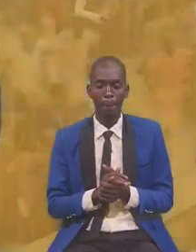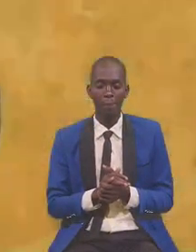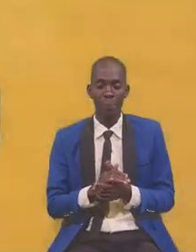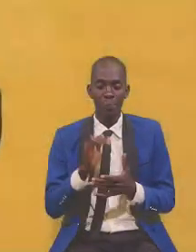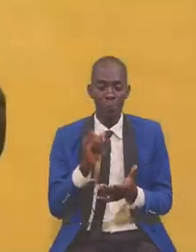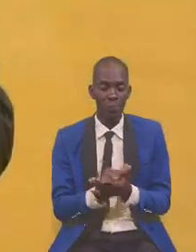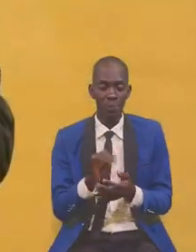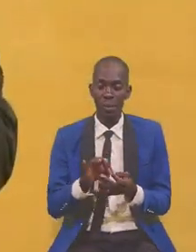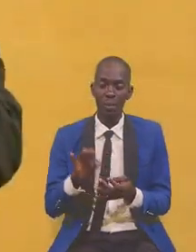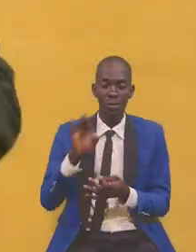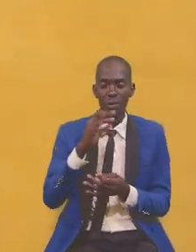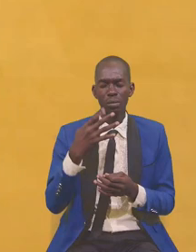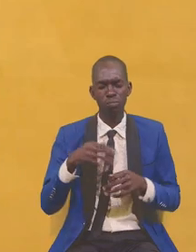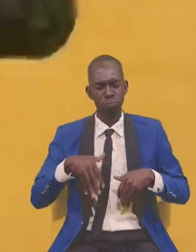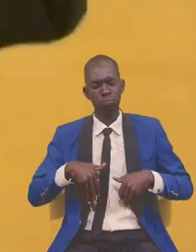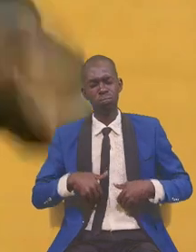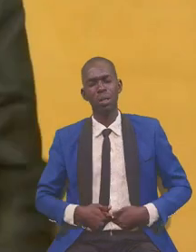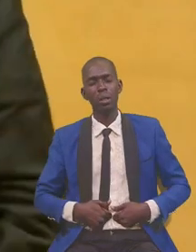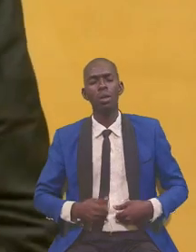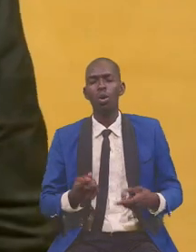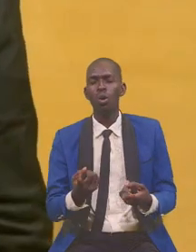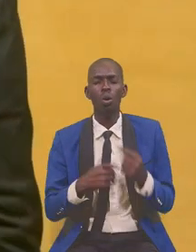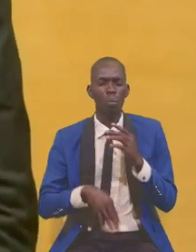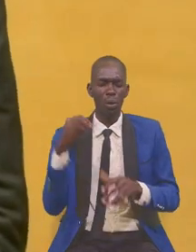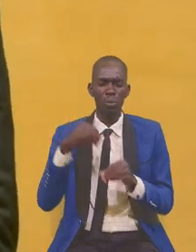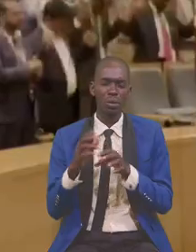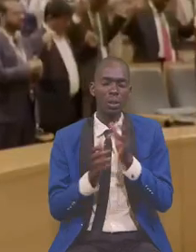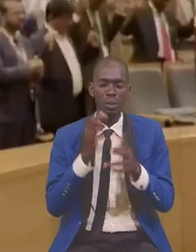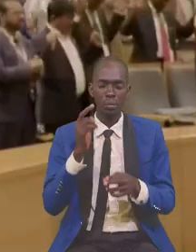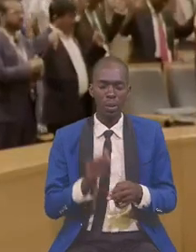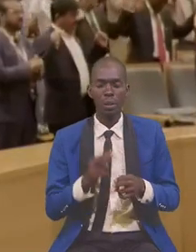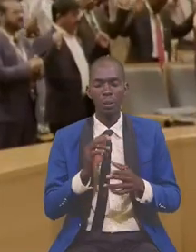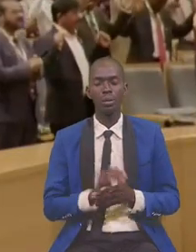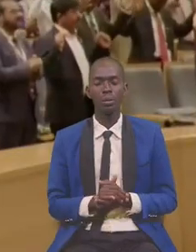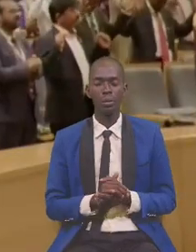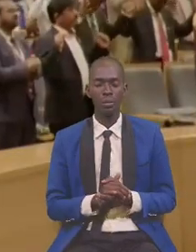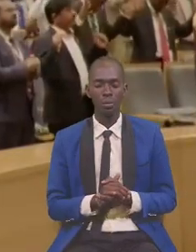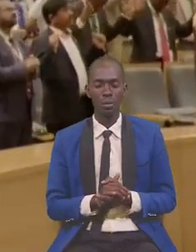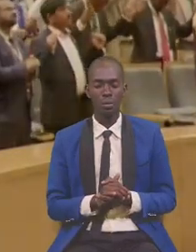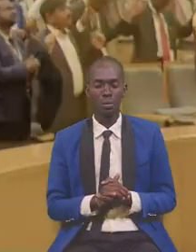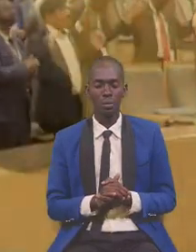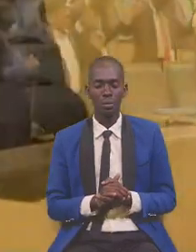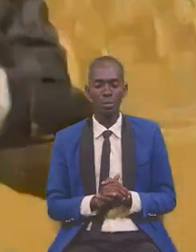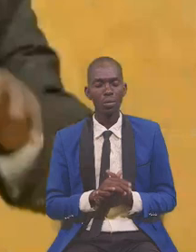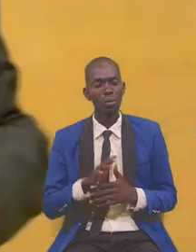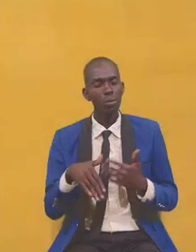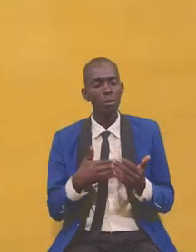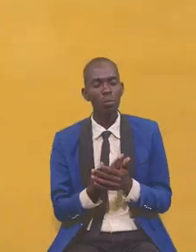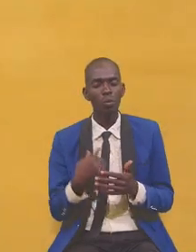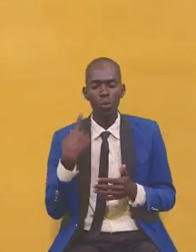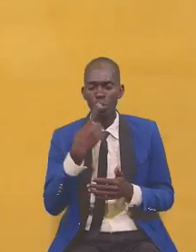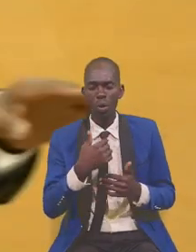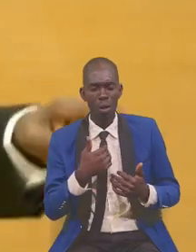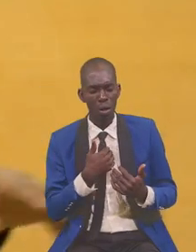That spirit of tiredness, come out in Jesus' name. Amen. Those who have faced the